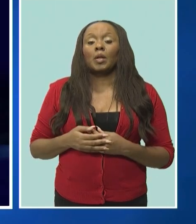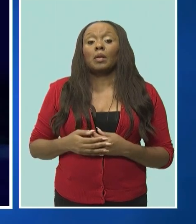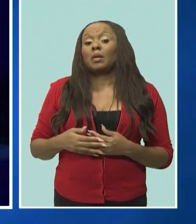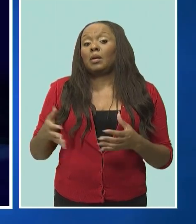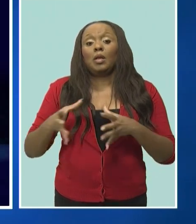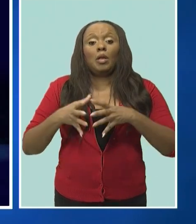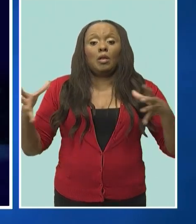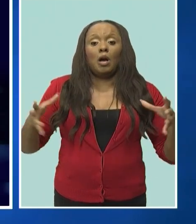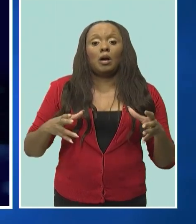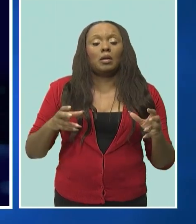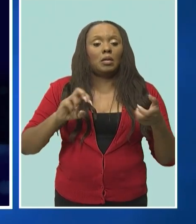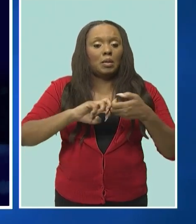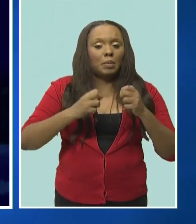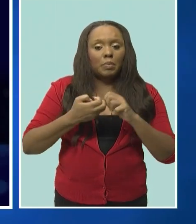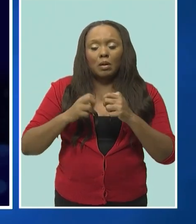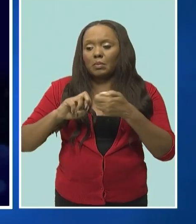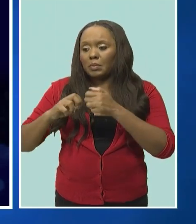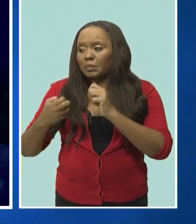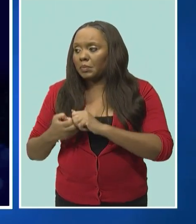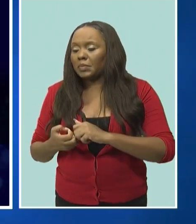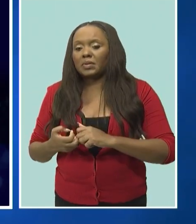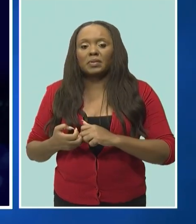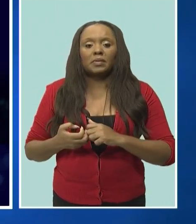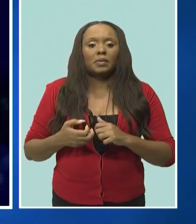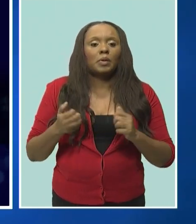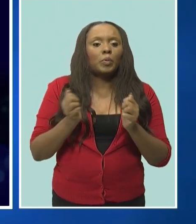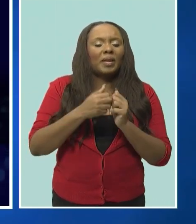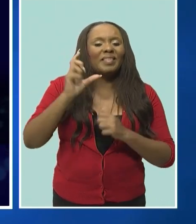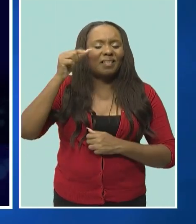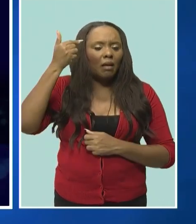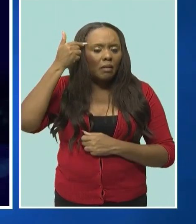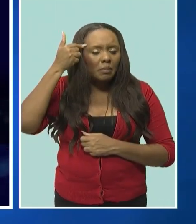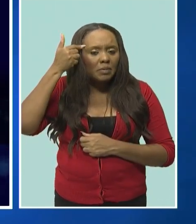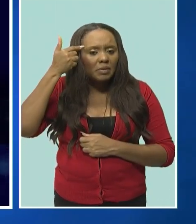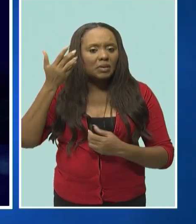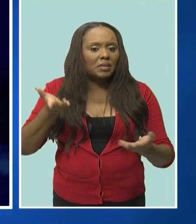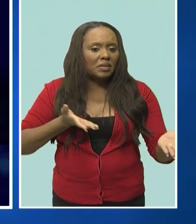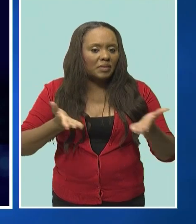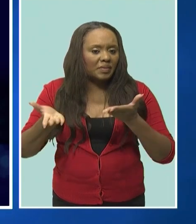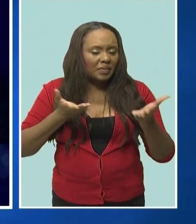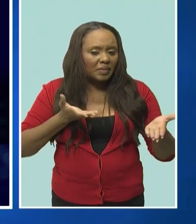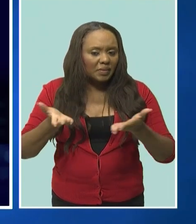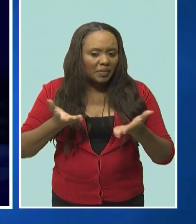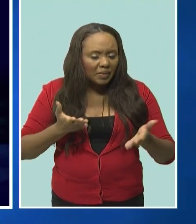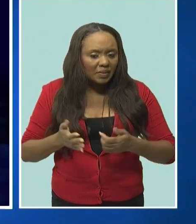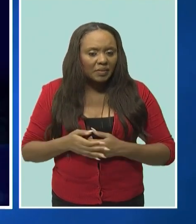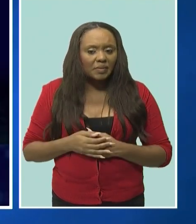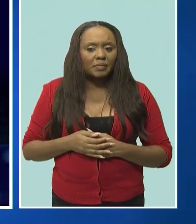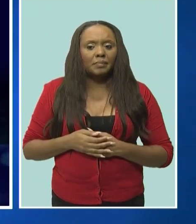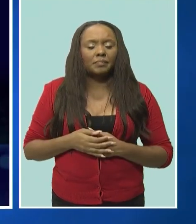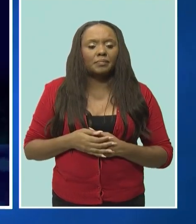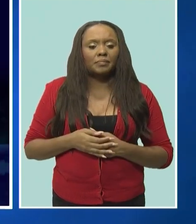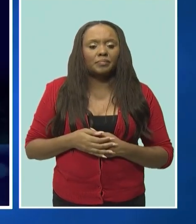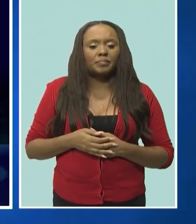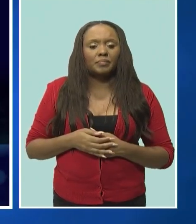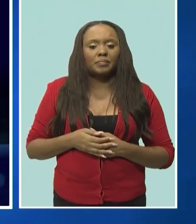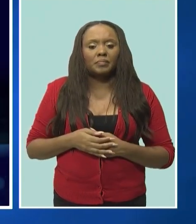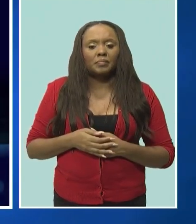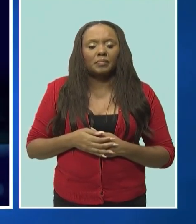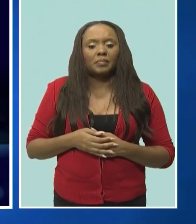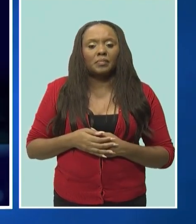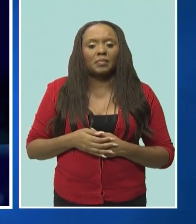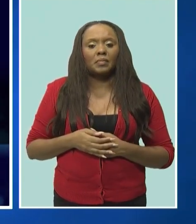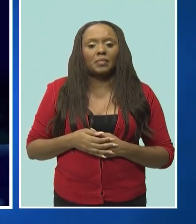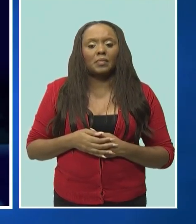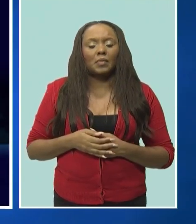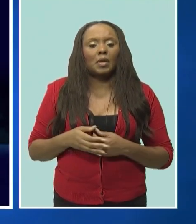issues and labor management issues in the public service, where in many instances, in a number of large departments,